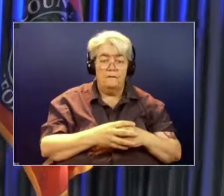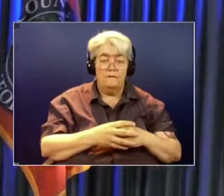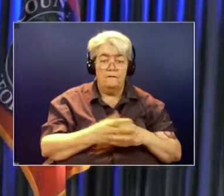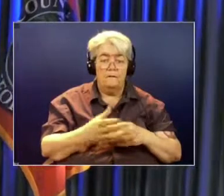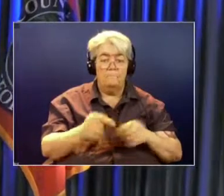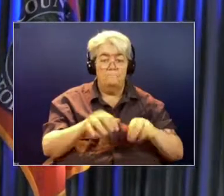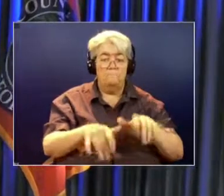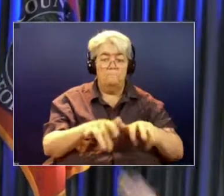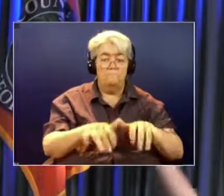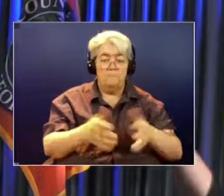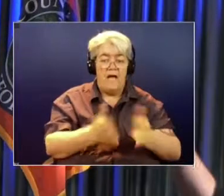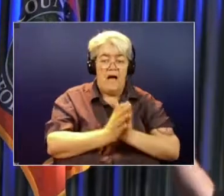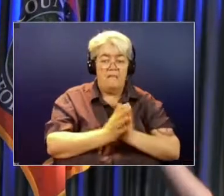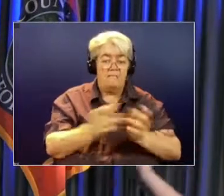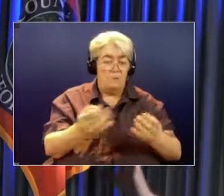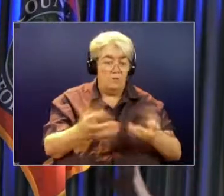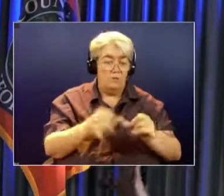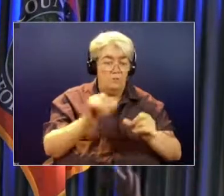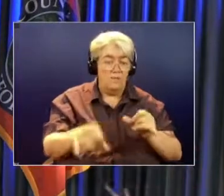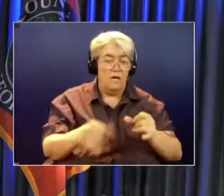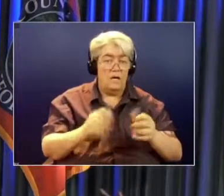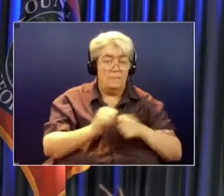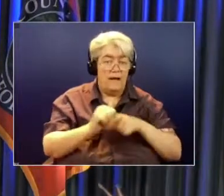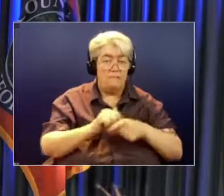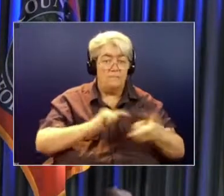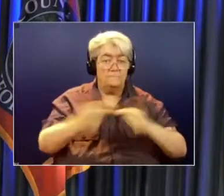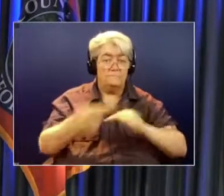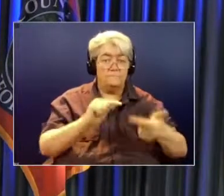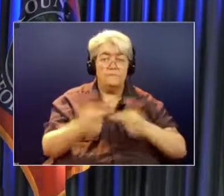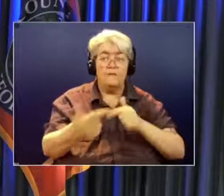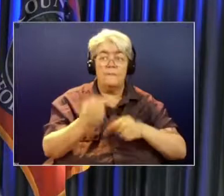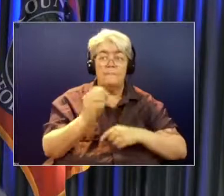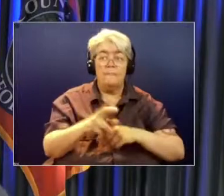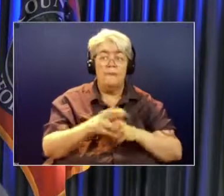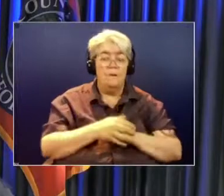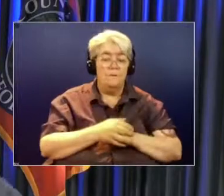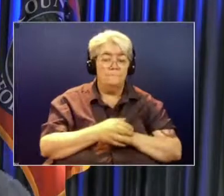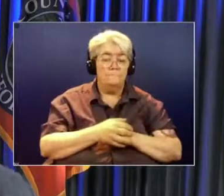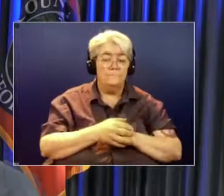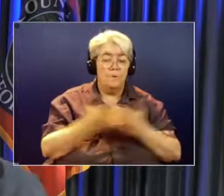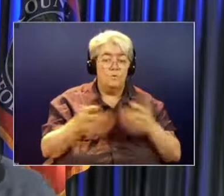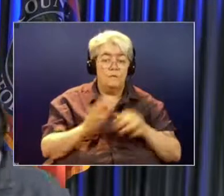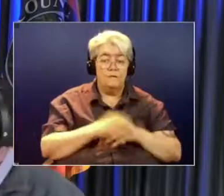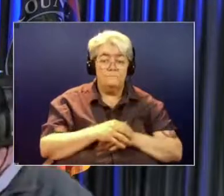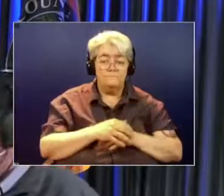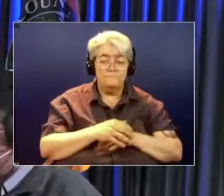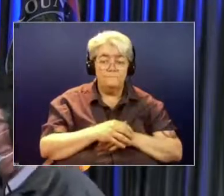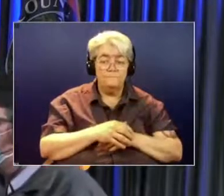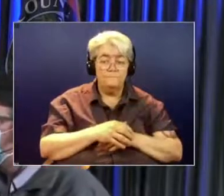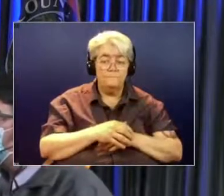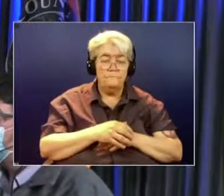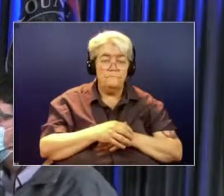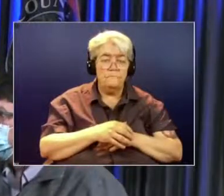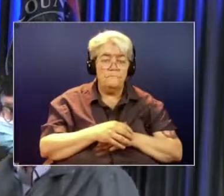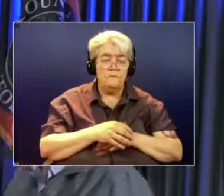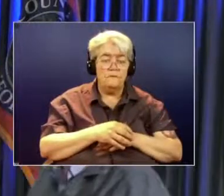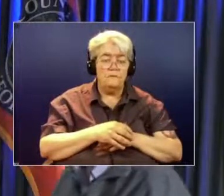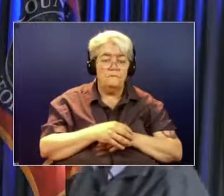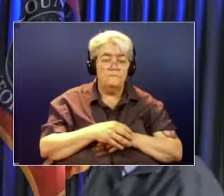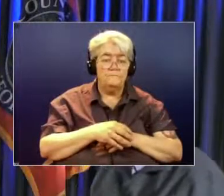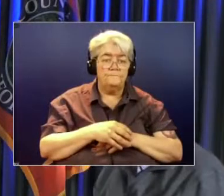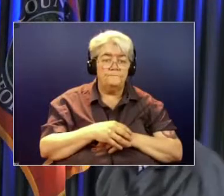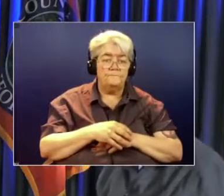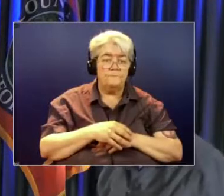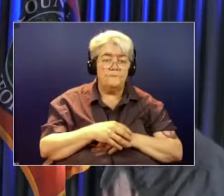is. Okay, he just rotated it. He just turned the camera to the right a little Yeah. bit. Okay, let's see what that looks